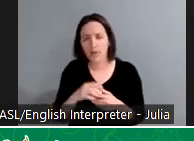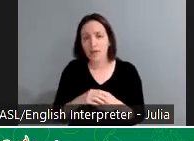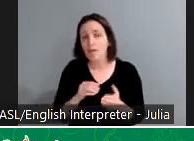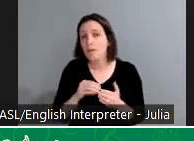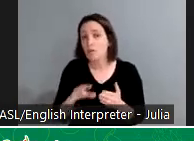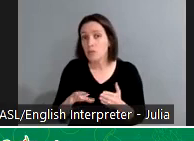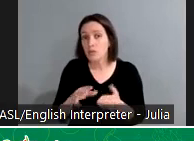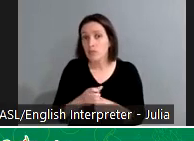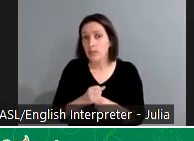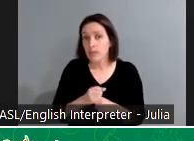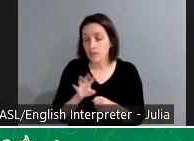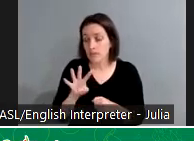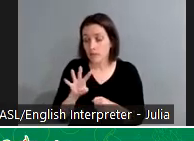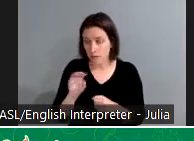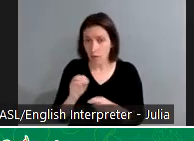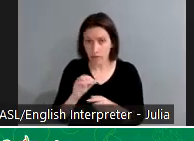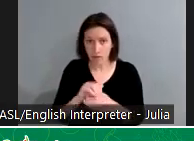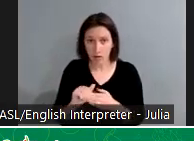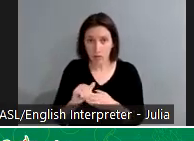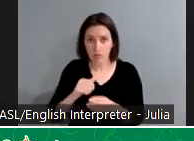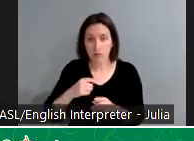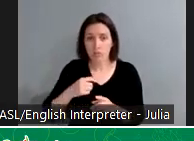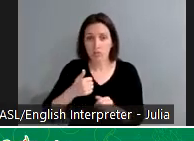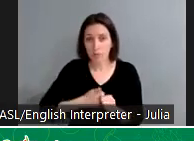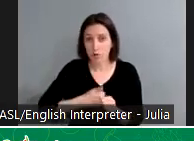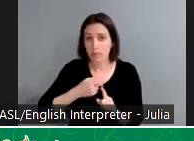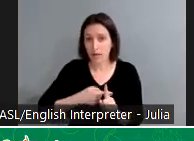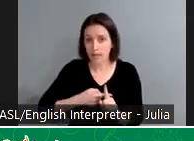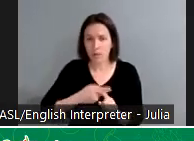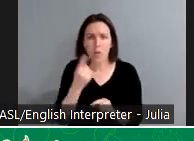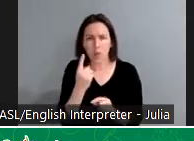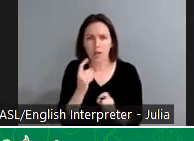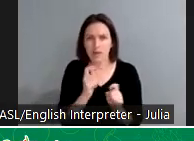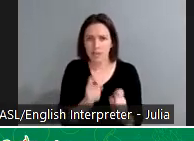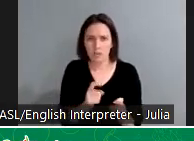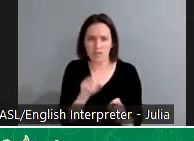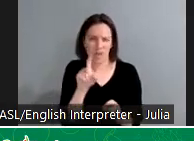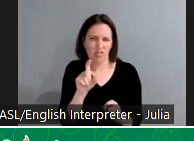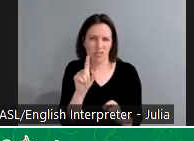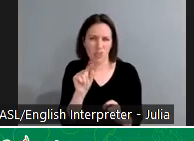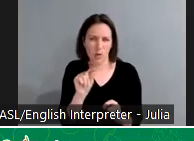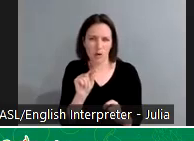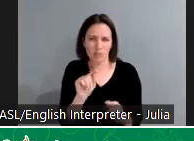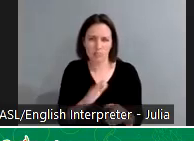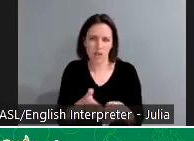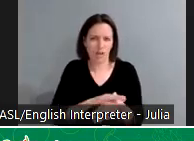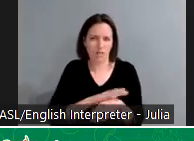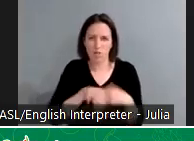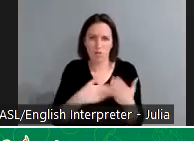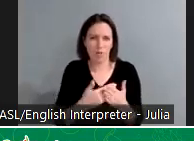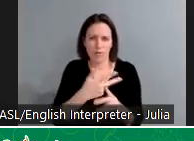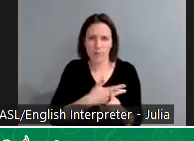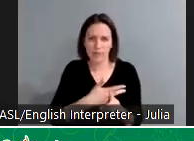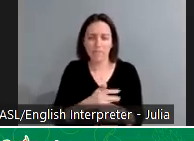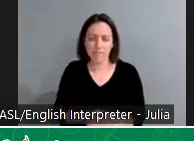receive $40 per month, but we are doing one issuance of $120 to cover the full summer